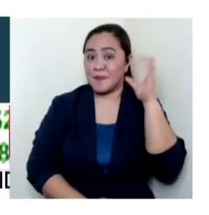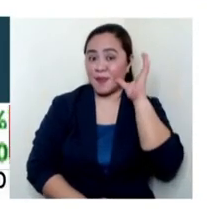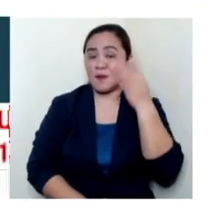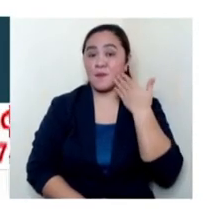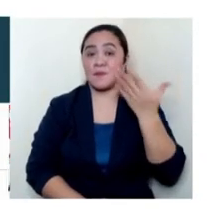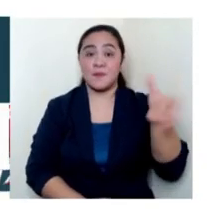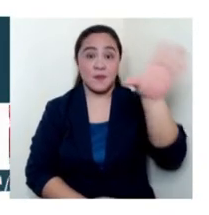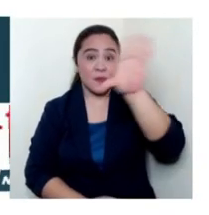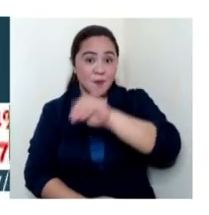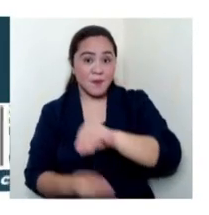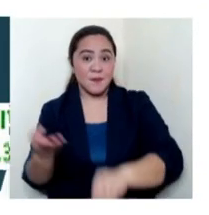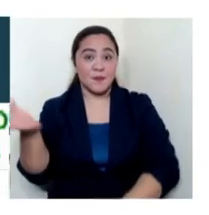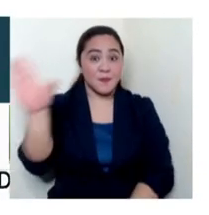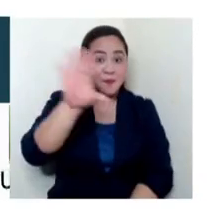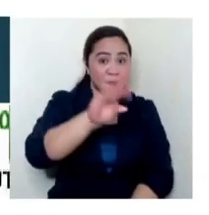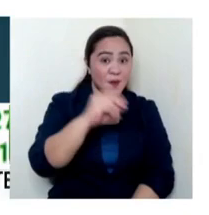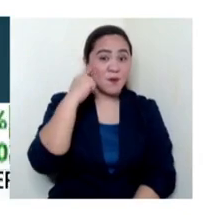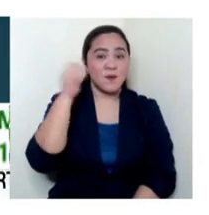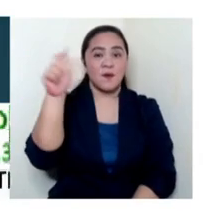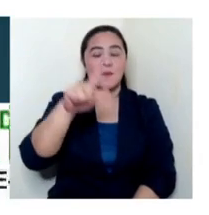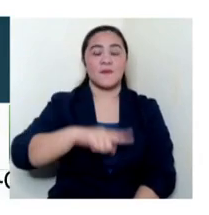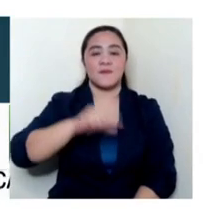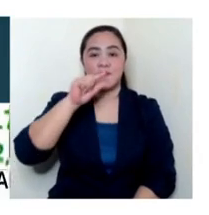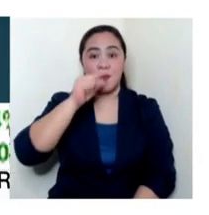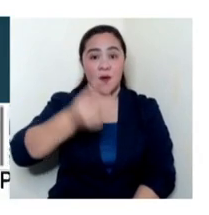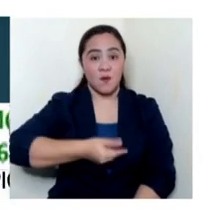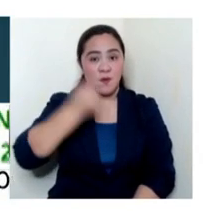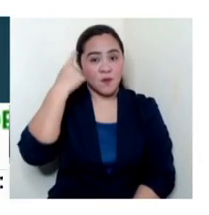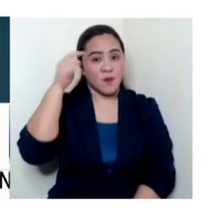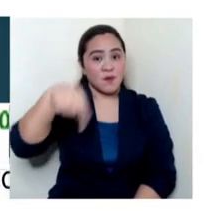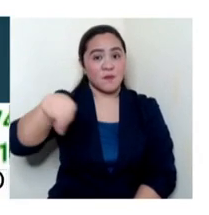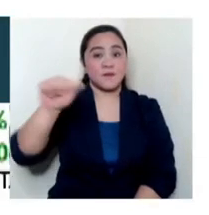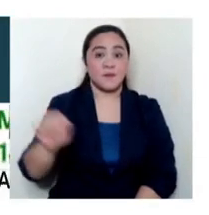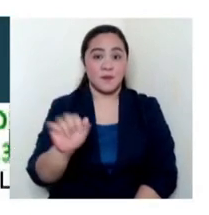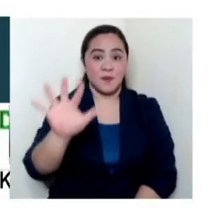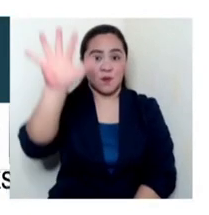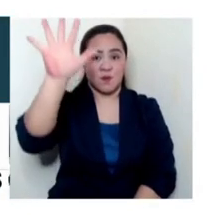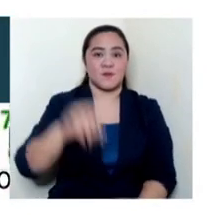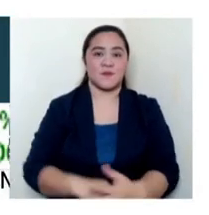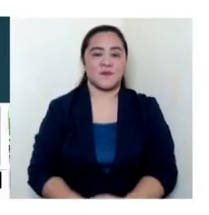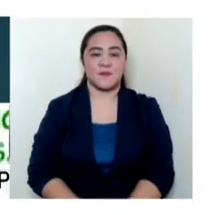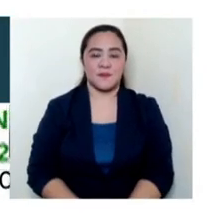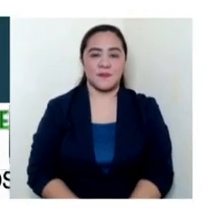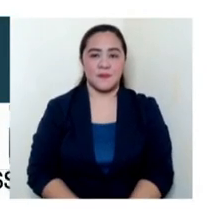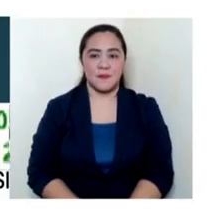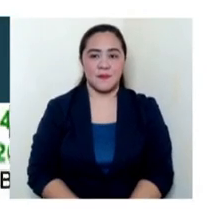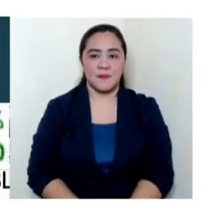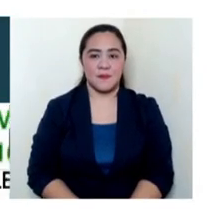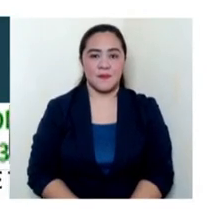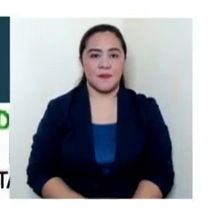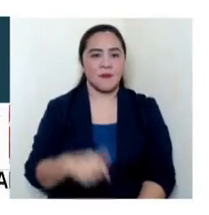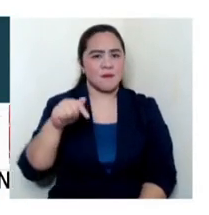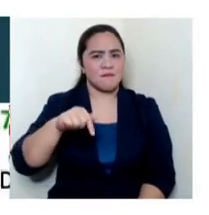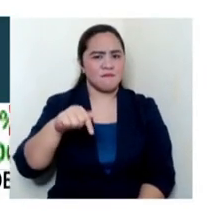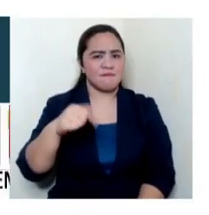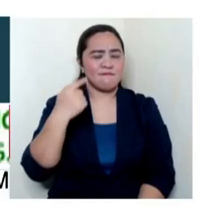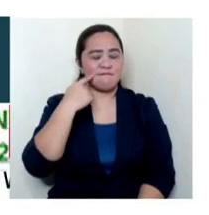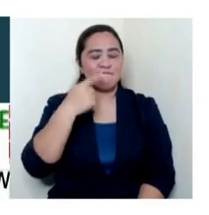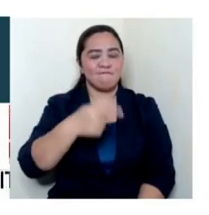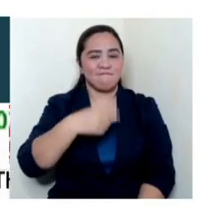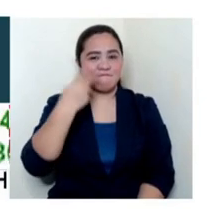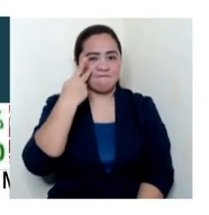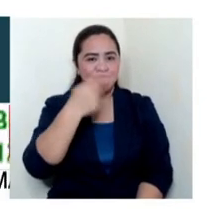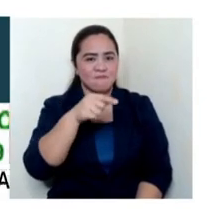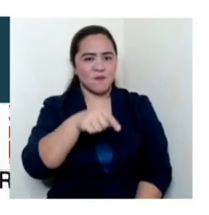televiewers natin. Magandang hapon at pagbati mula sa lalawigan ng Sorsogon. I just described you as one of the most